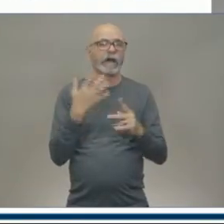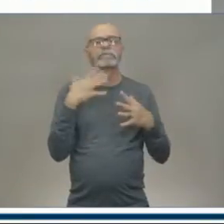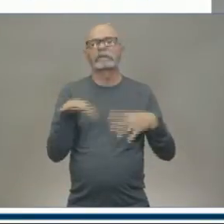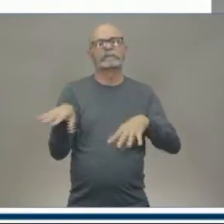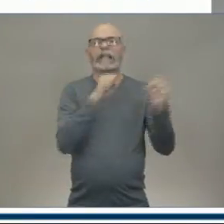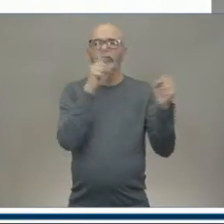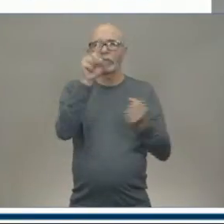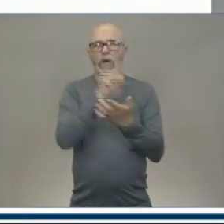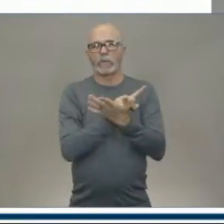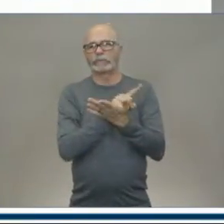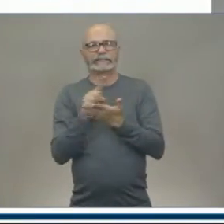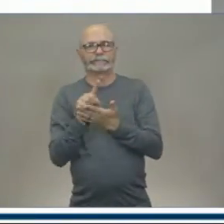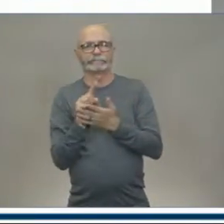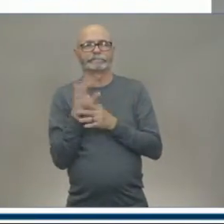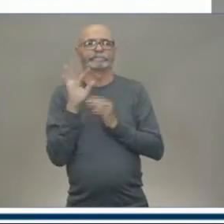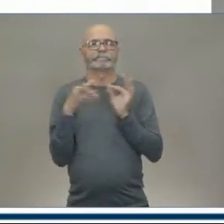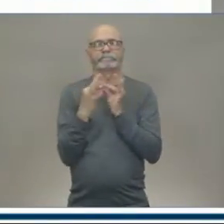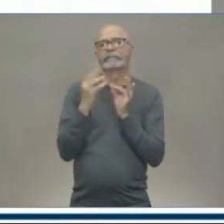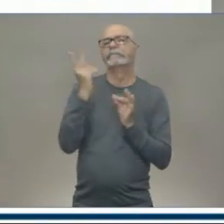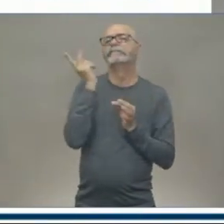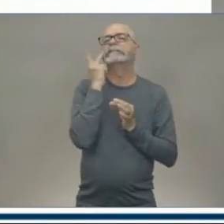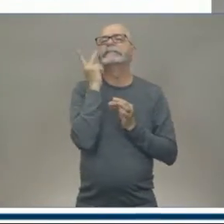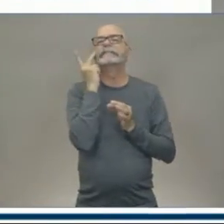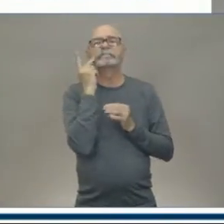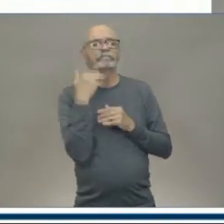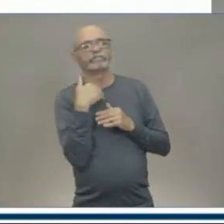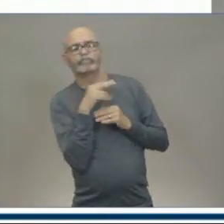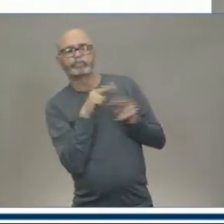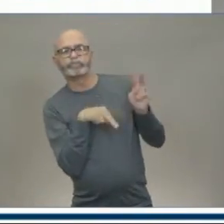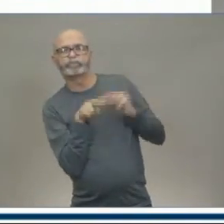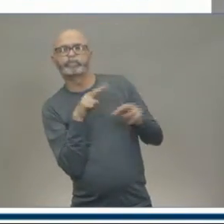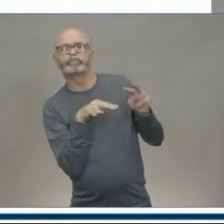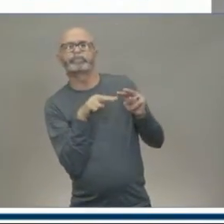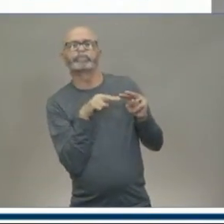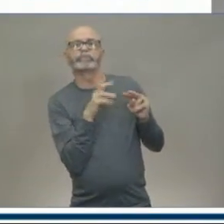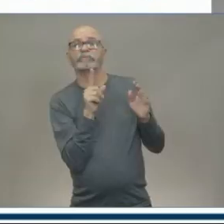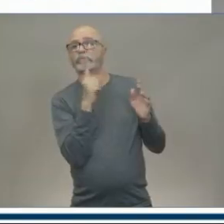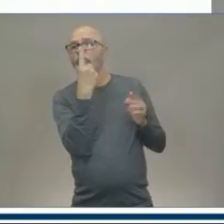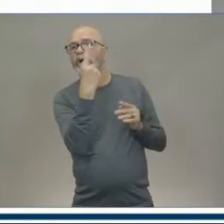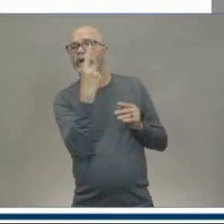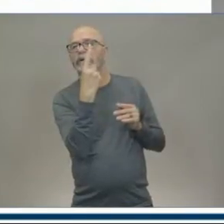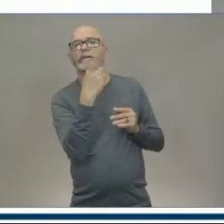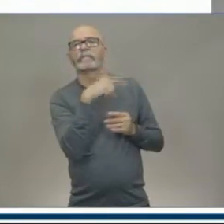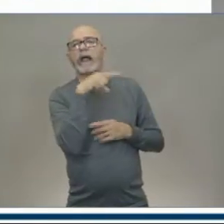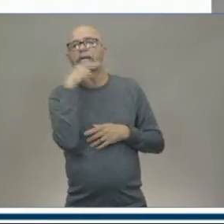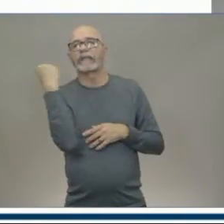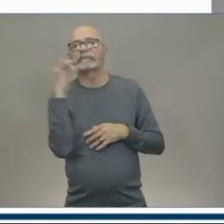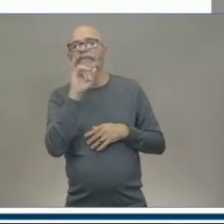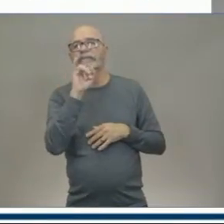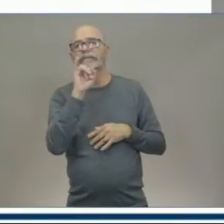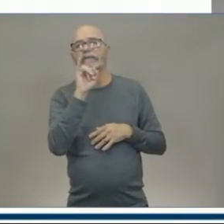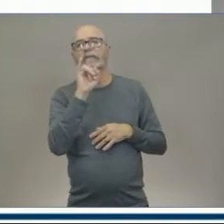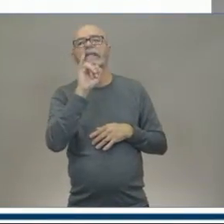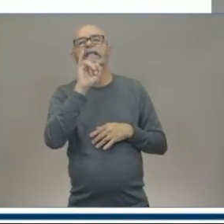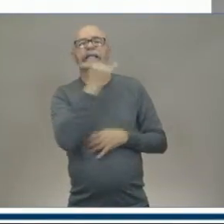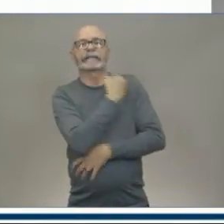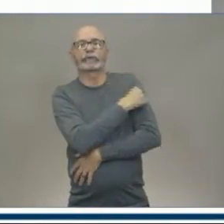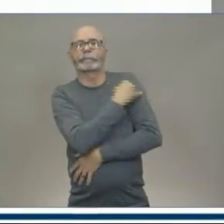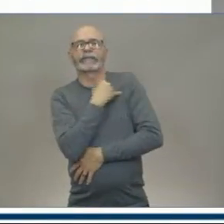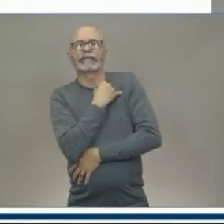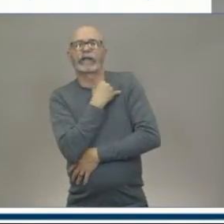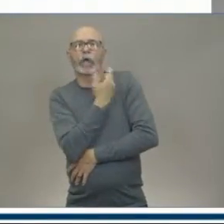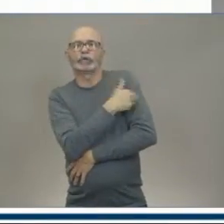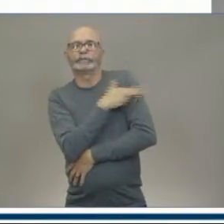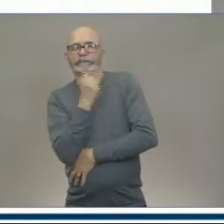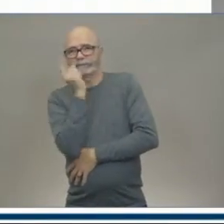through the primary assessment center we have designated at the Halifax Infirmary. We feel we certainly have capacity to collect the